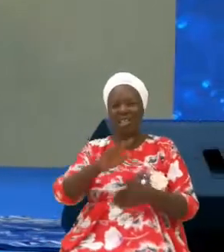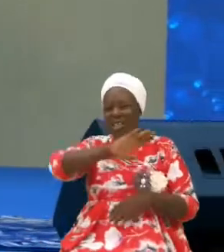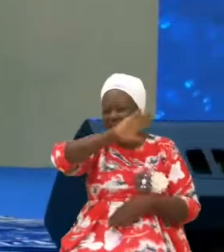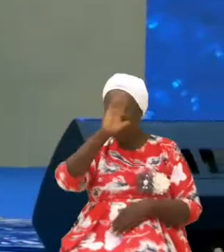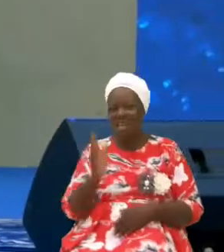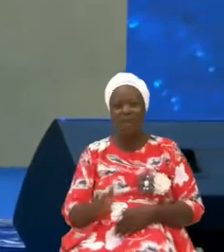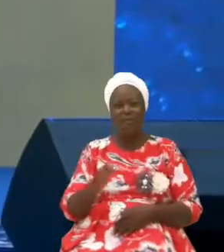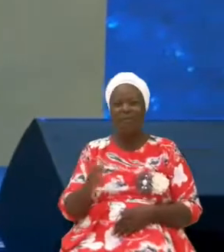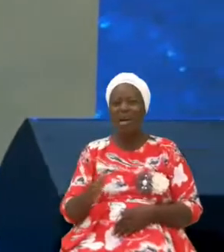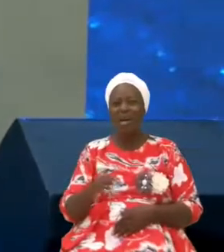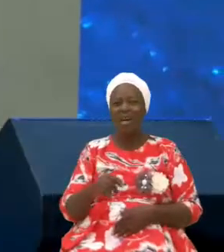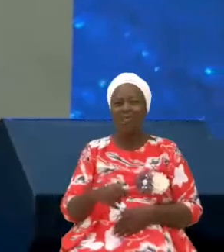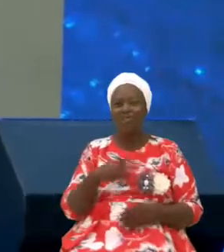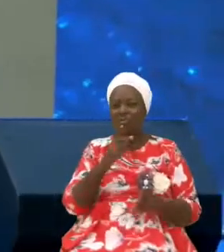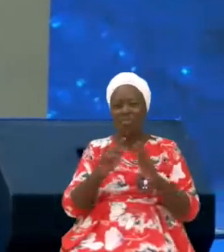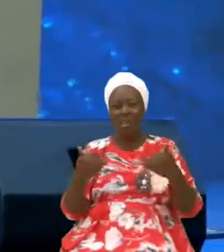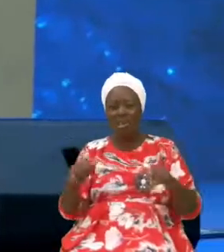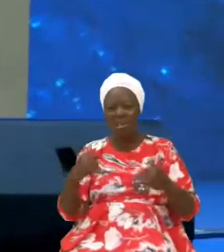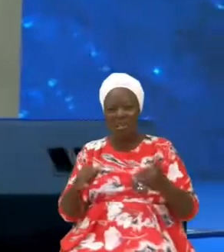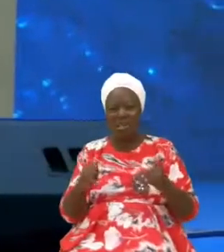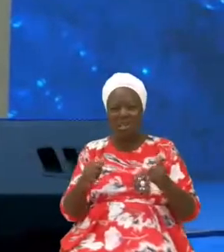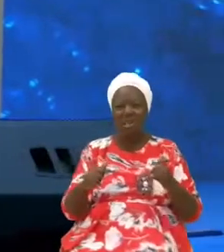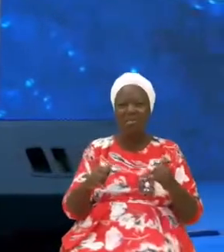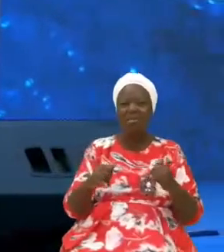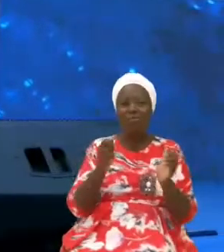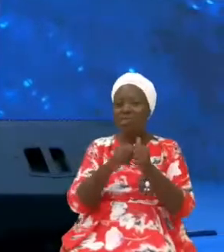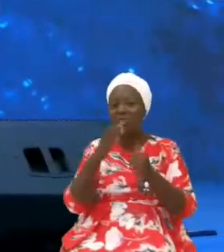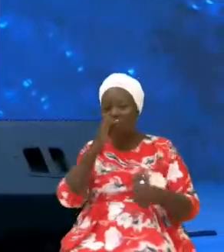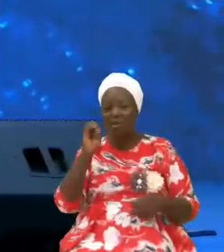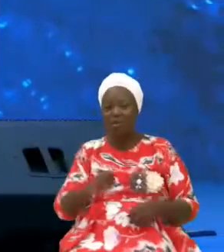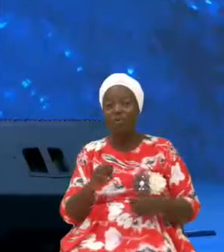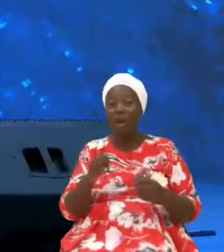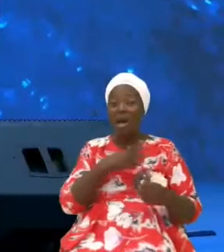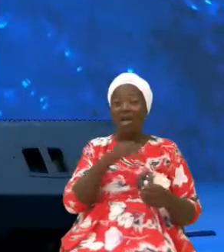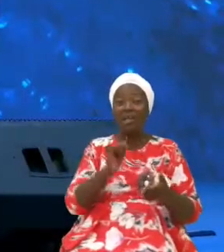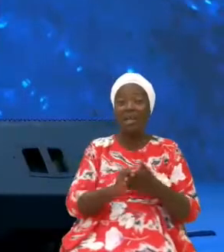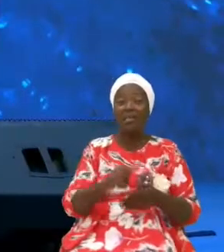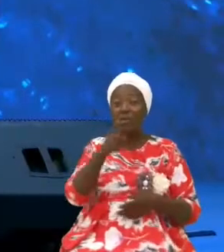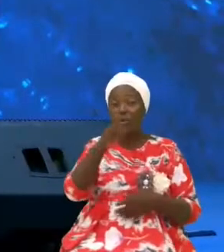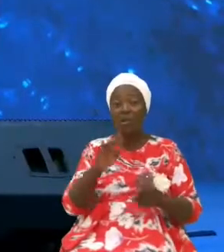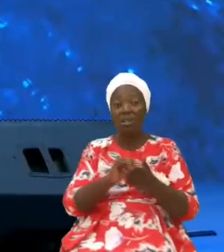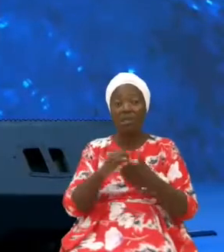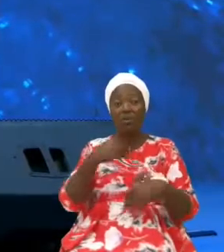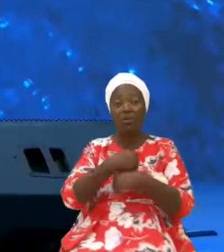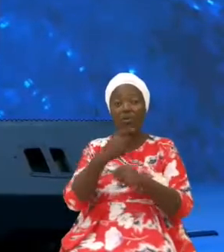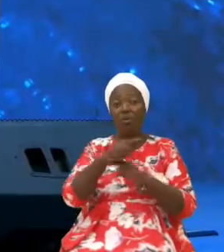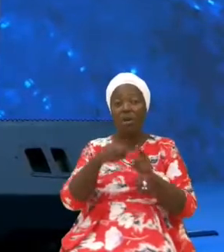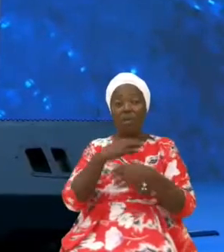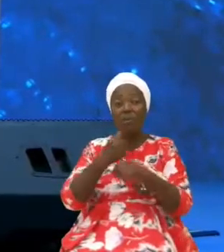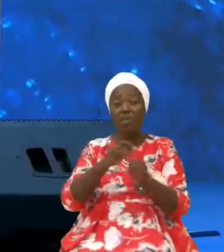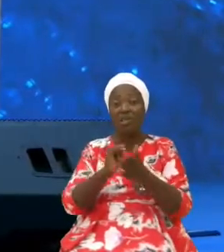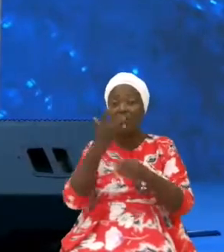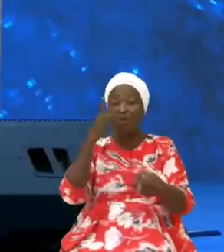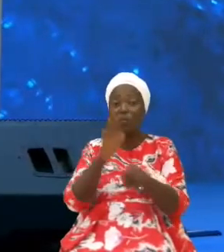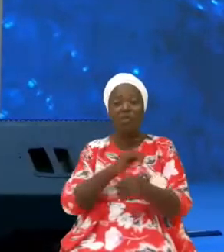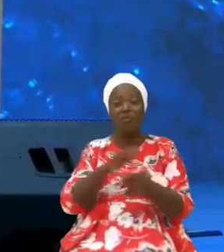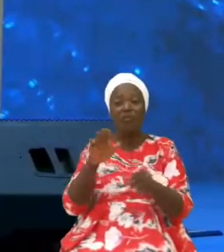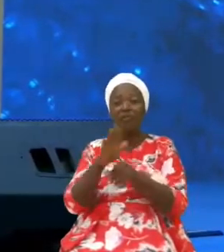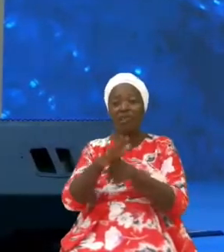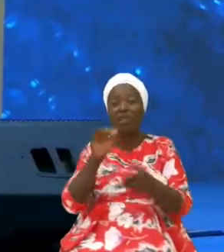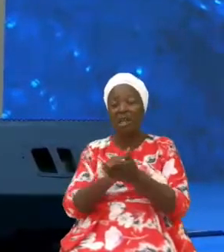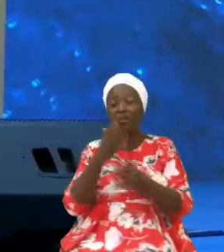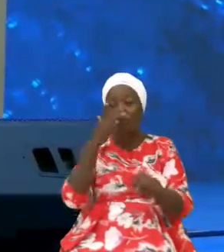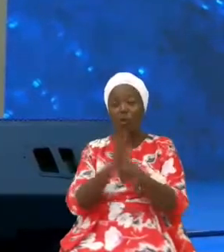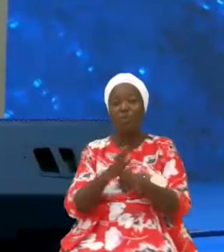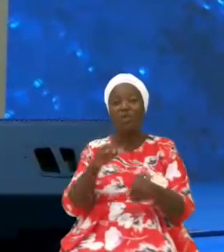impartial God, we're talking about the incorruptible God, we're talking about a God that when he makes a promise, he will